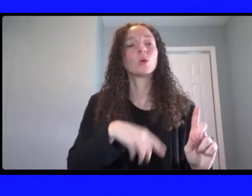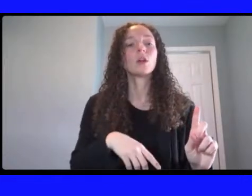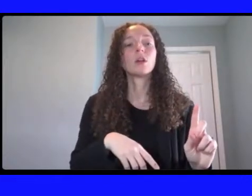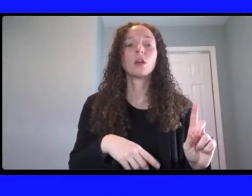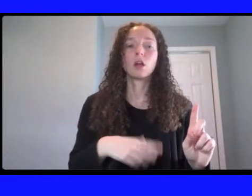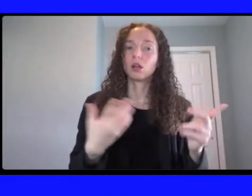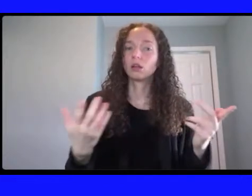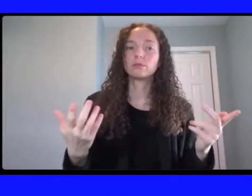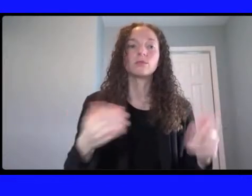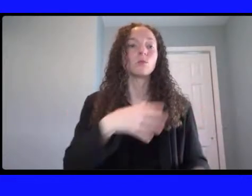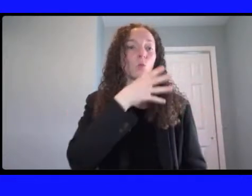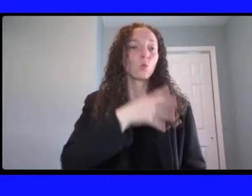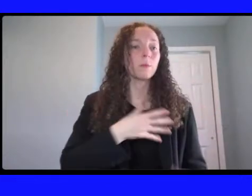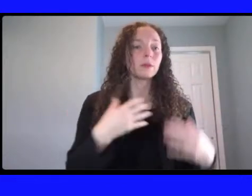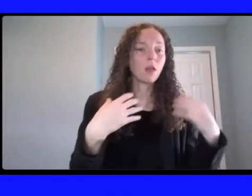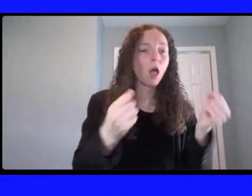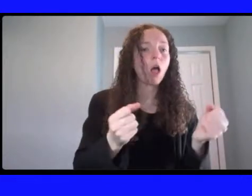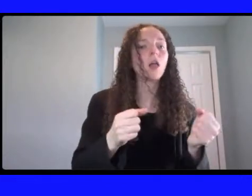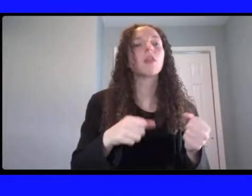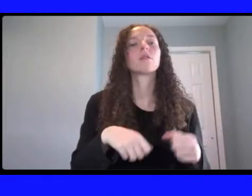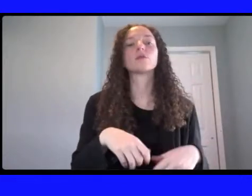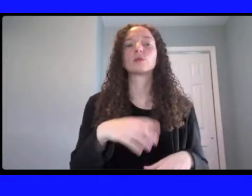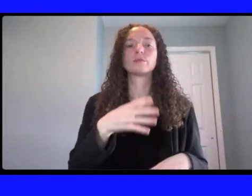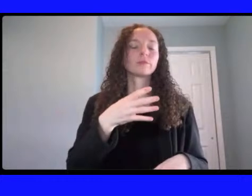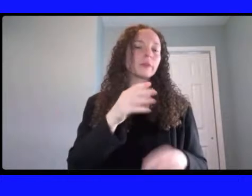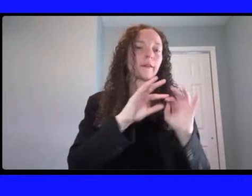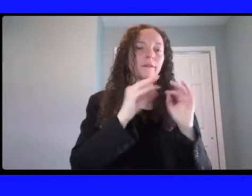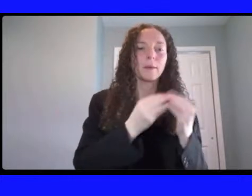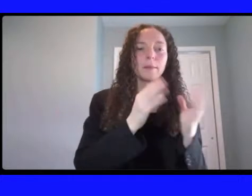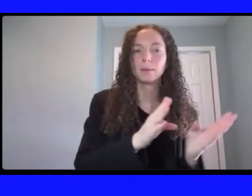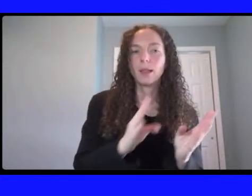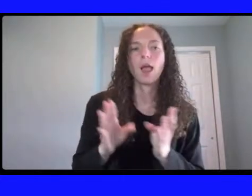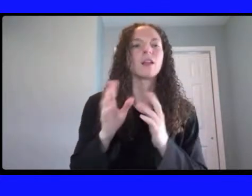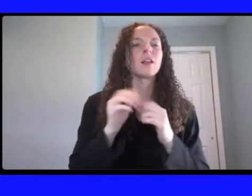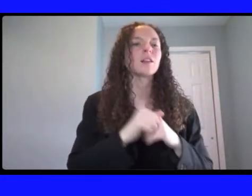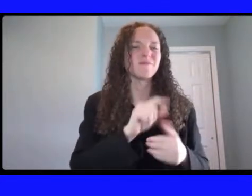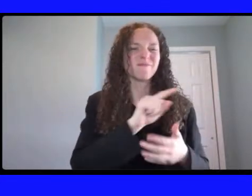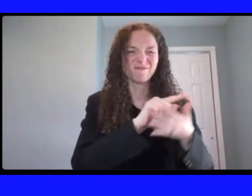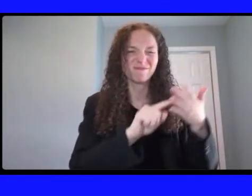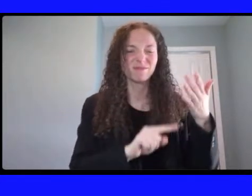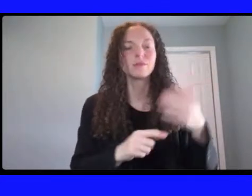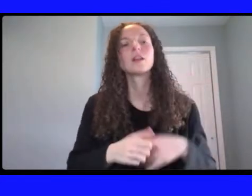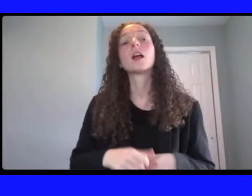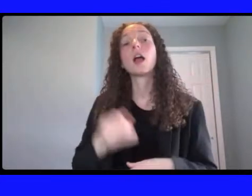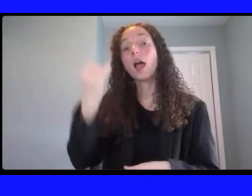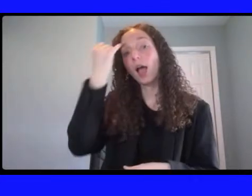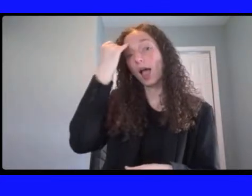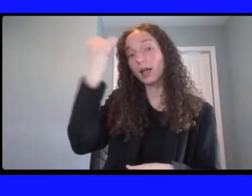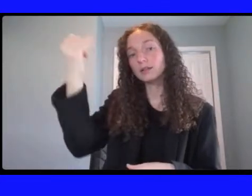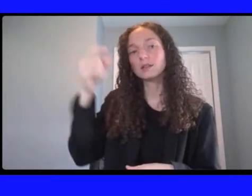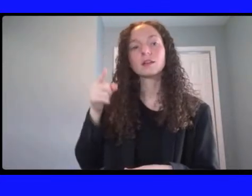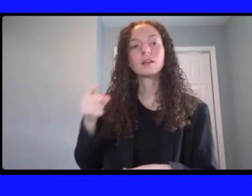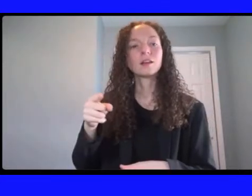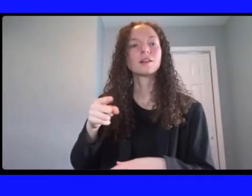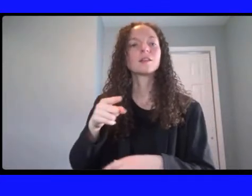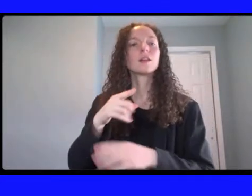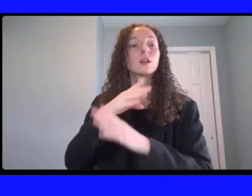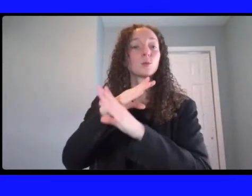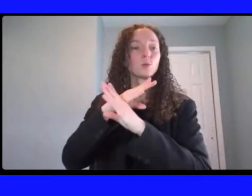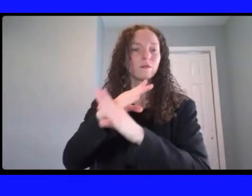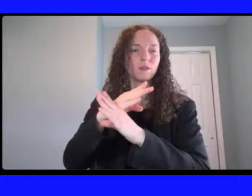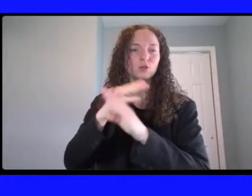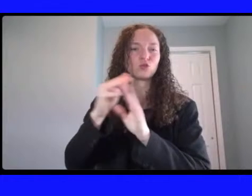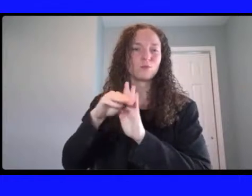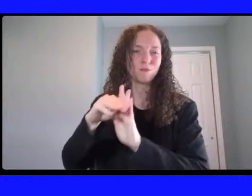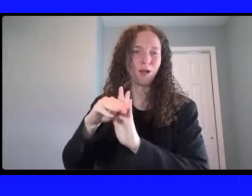risk, especially if you're not looking at the whole family in your risk assessment. But we do, from the first visit and